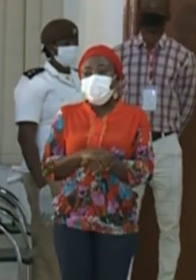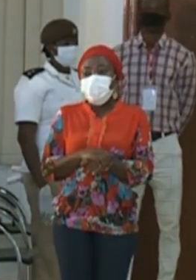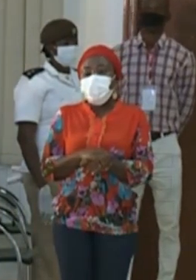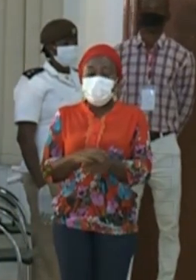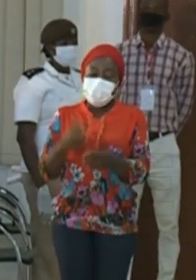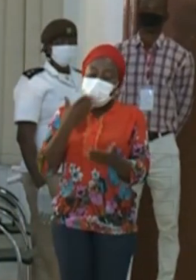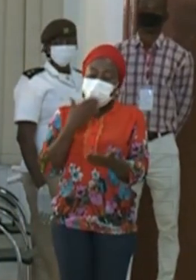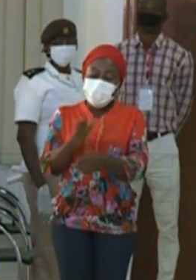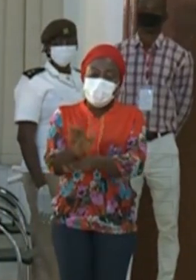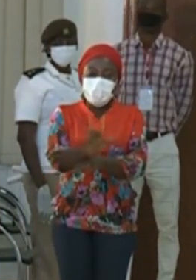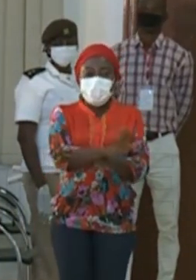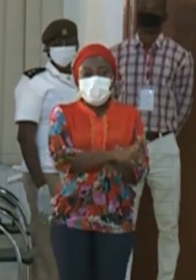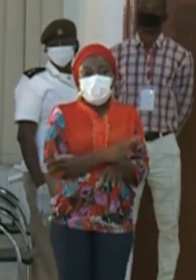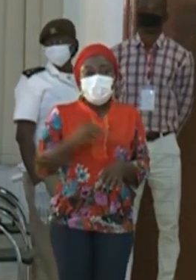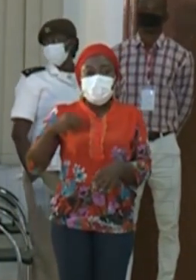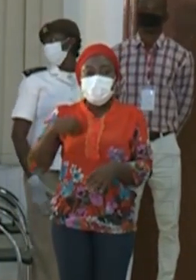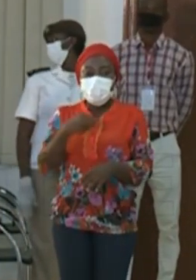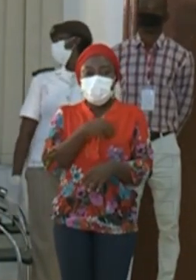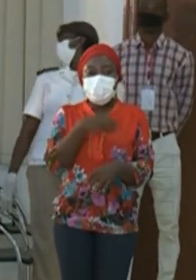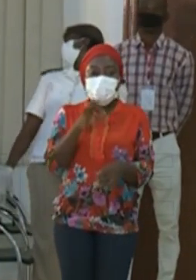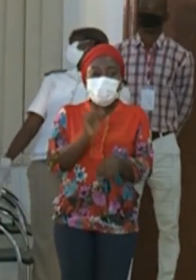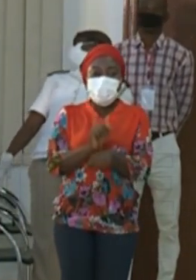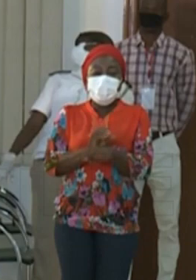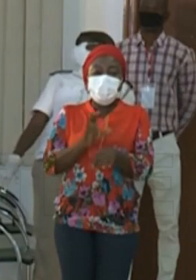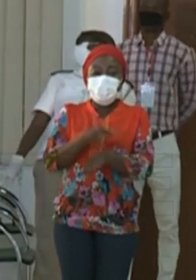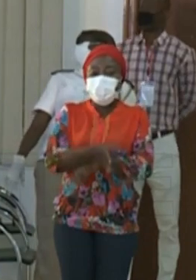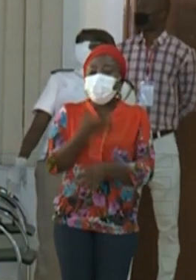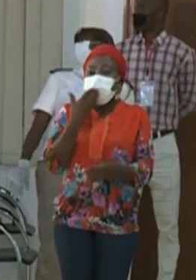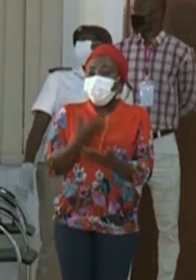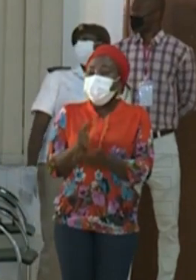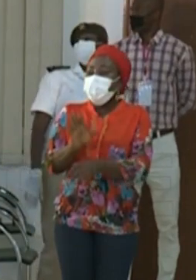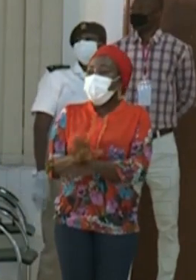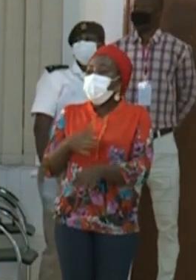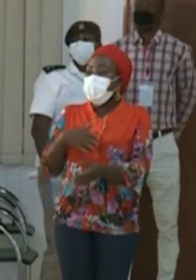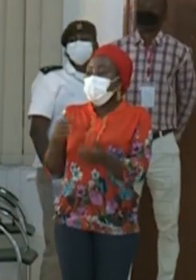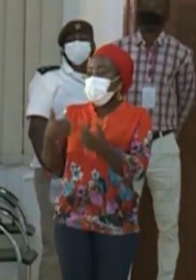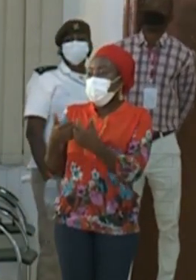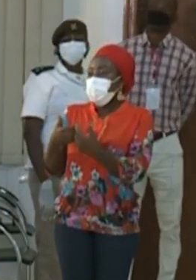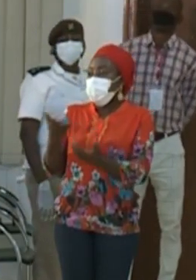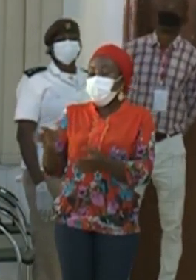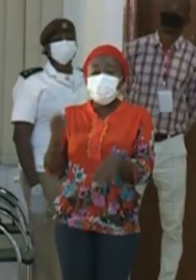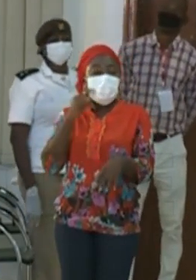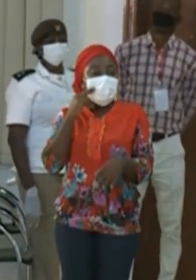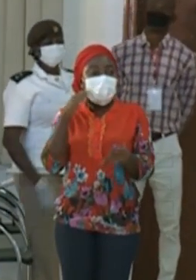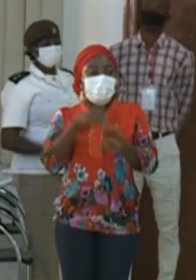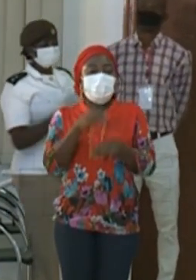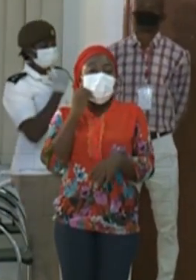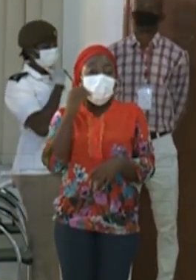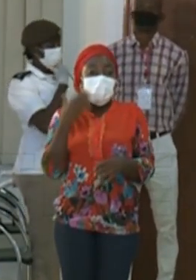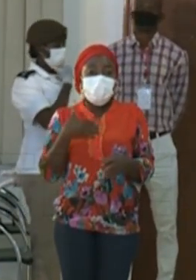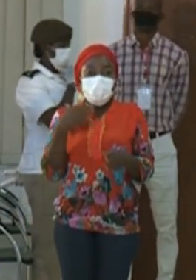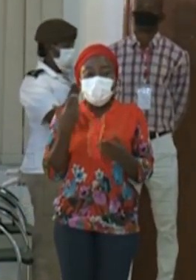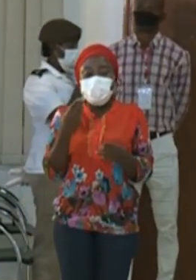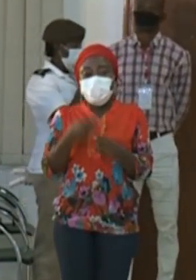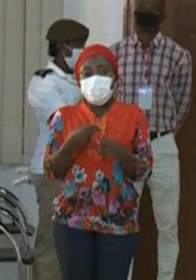Good evening, Chairman and members of the Presidential Task Force. Good evening, colleagues and Nigerians at home. My name is